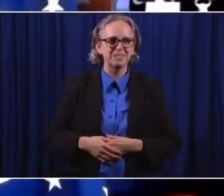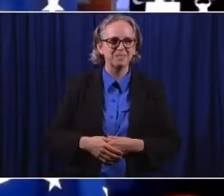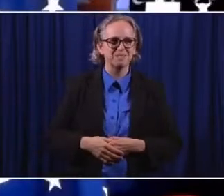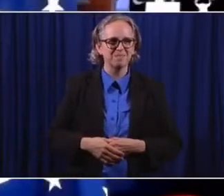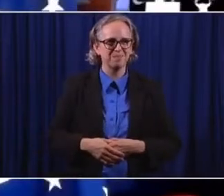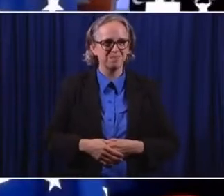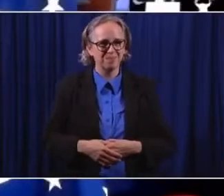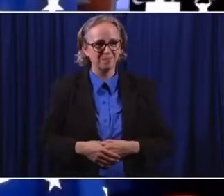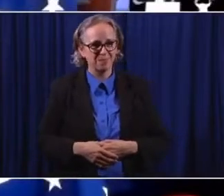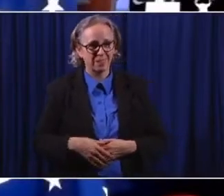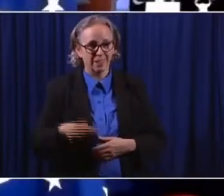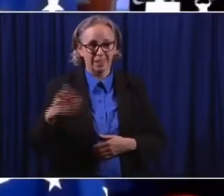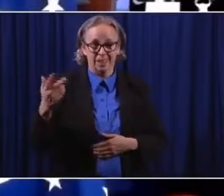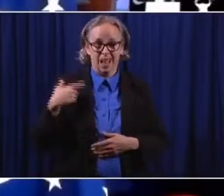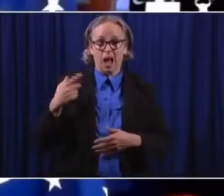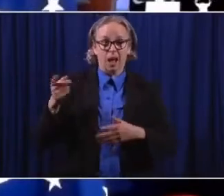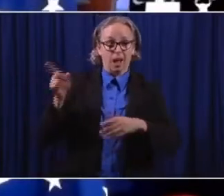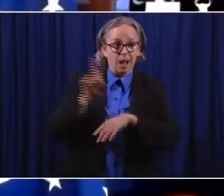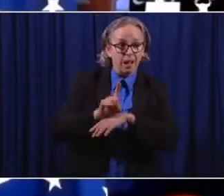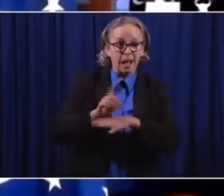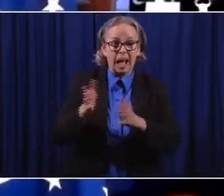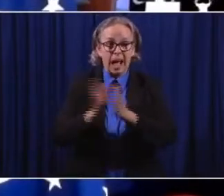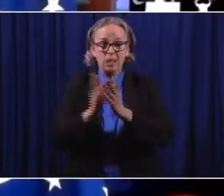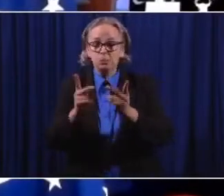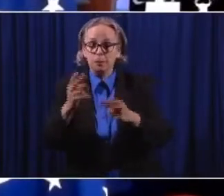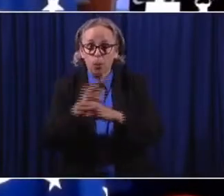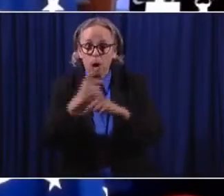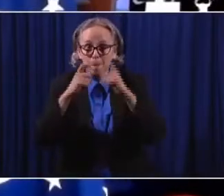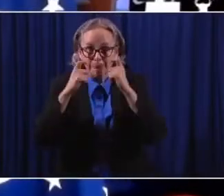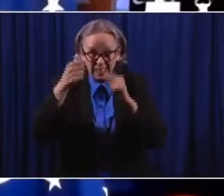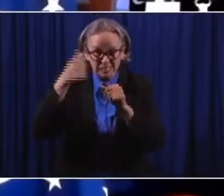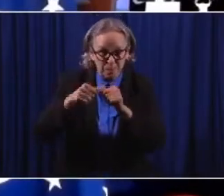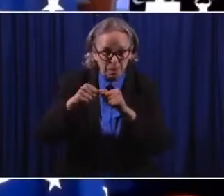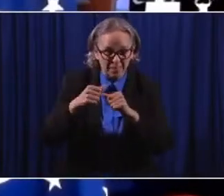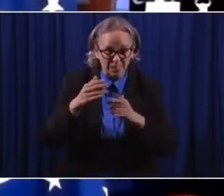to wear masks, we're not doing it for our benefit,